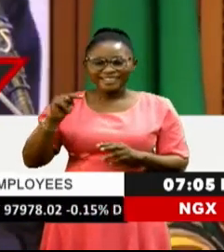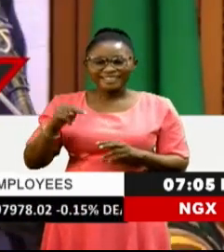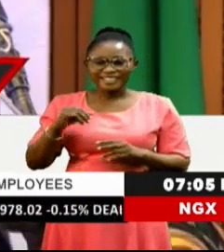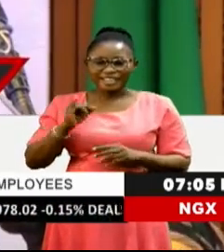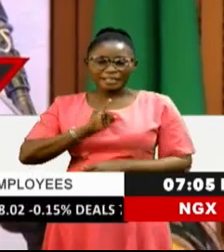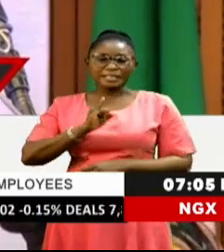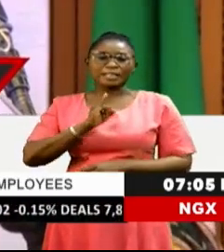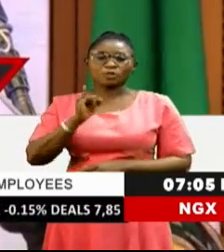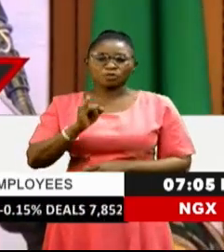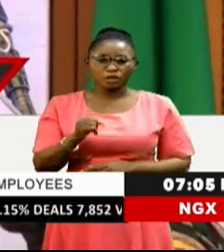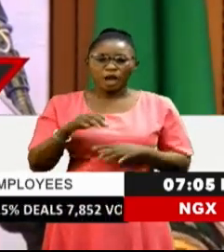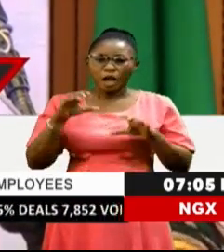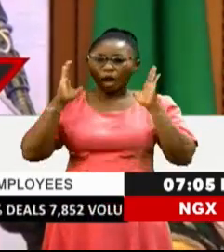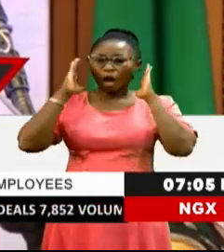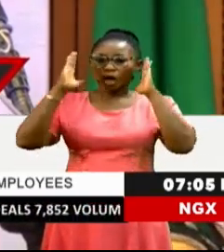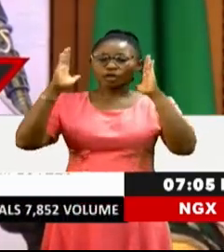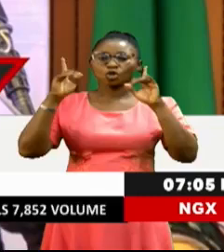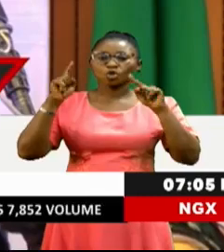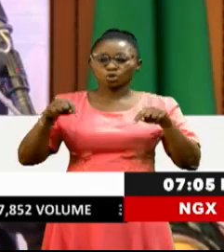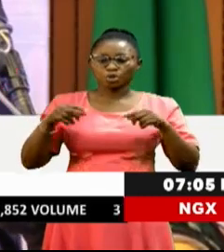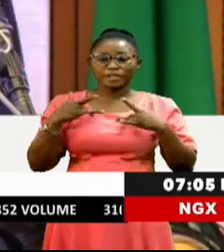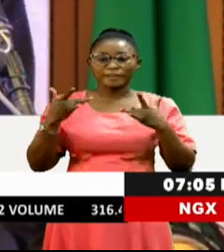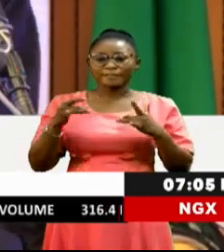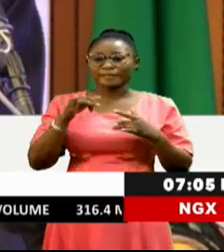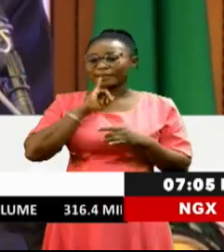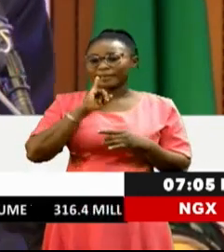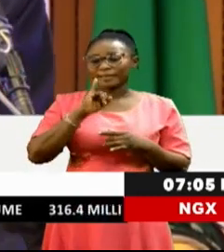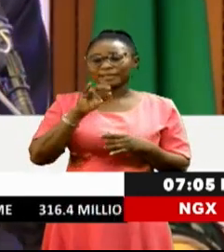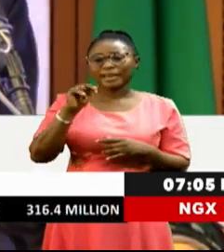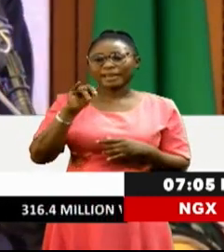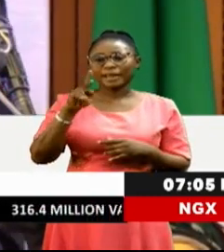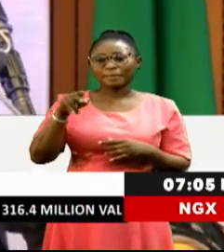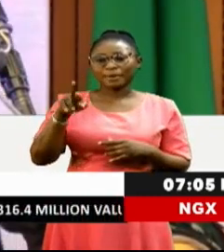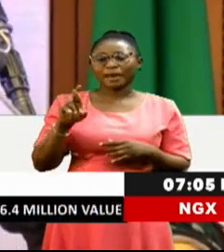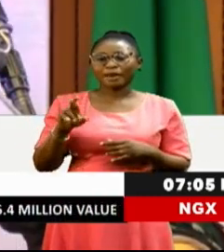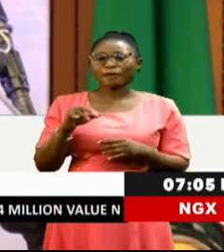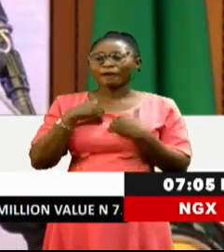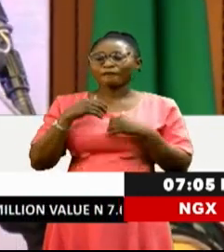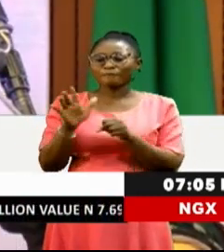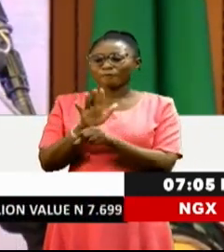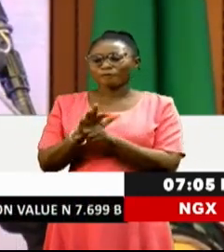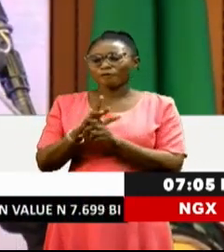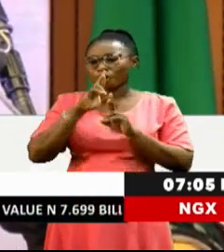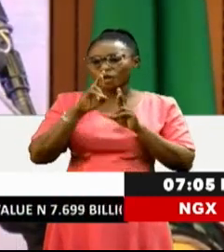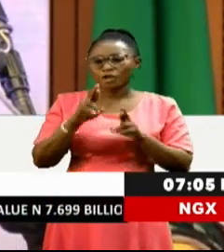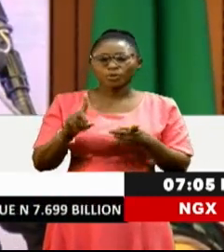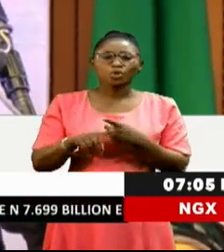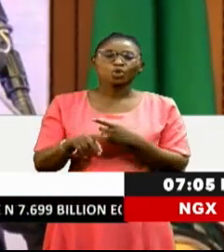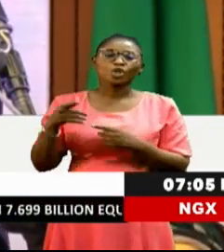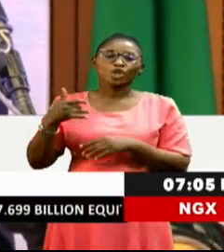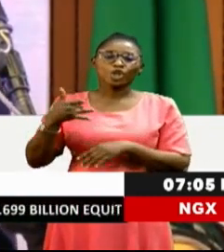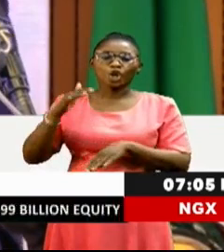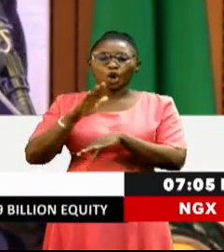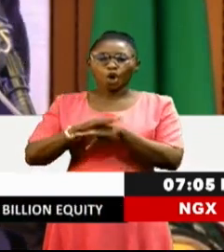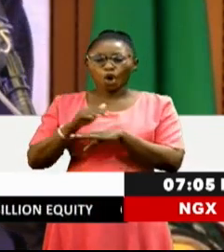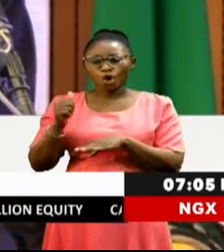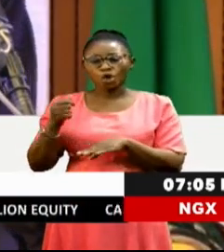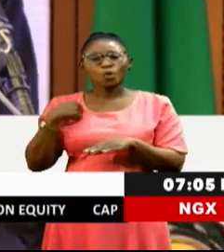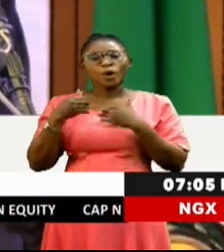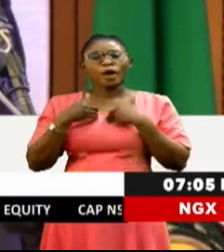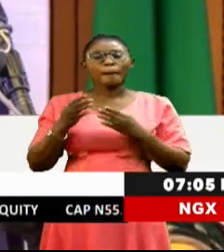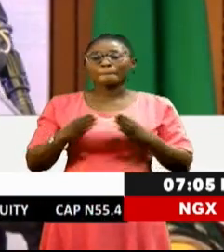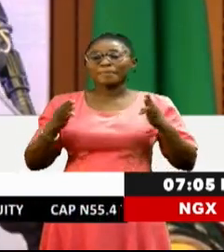deliberate attention. Today's event is NIPR's robust response to the call. We have the biggest